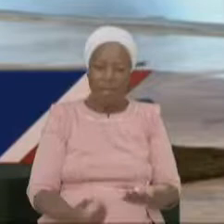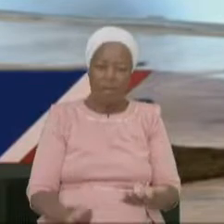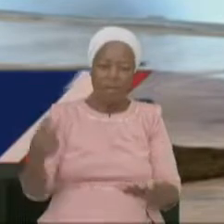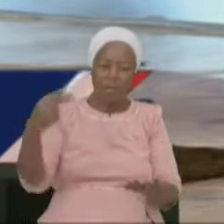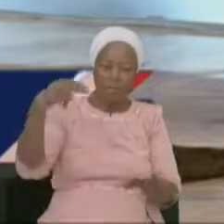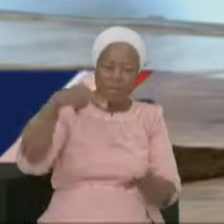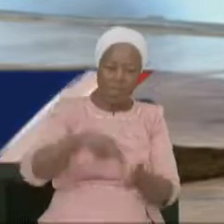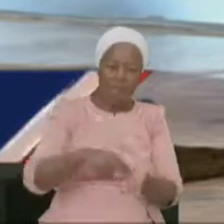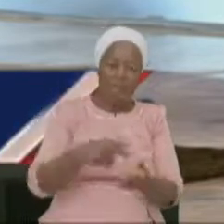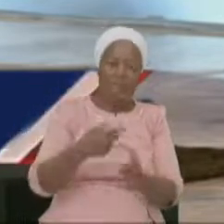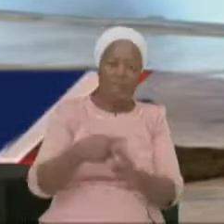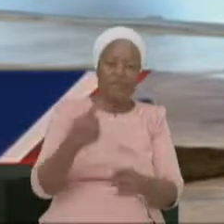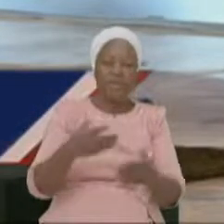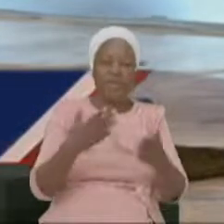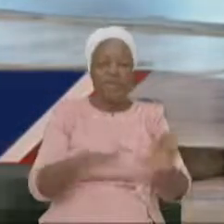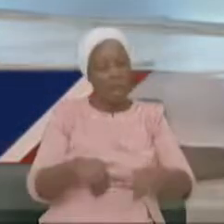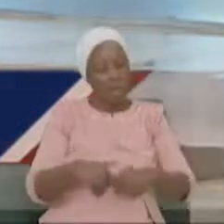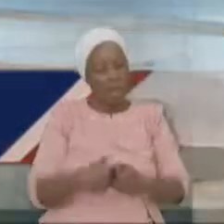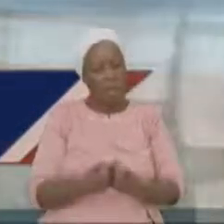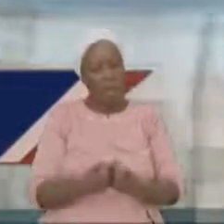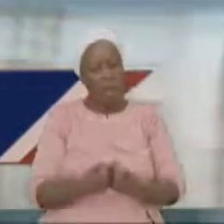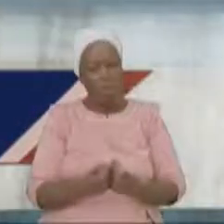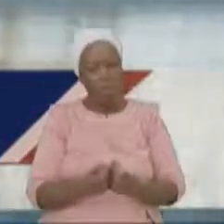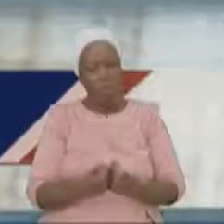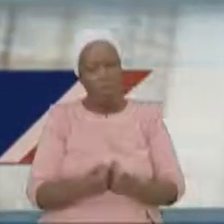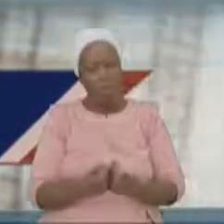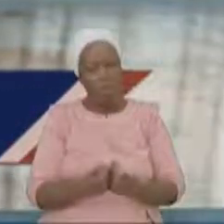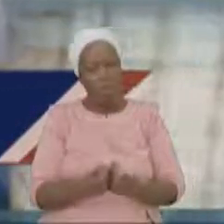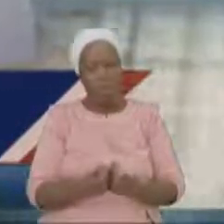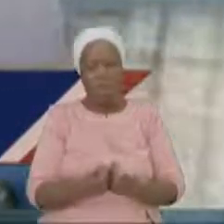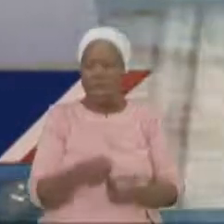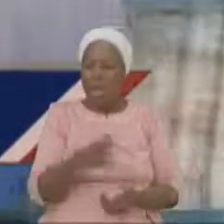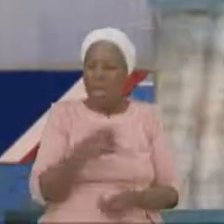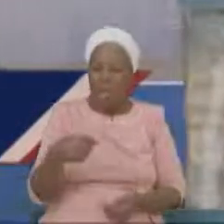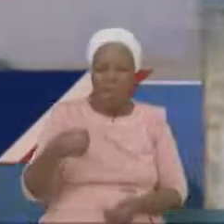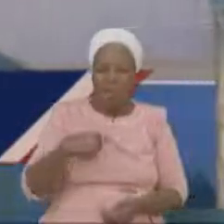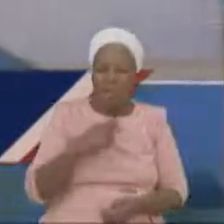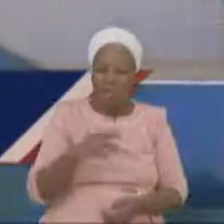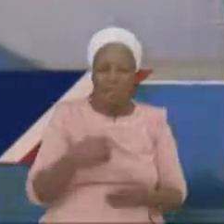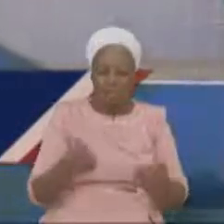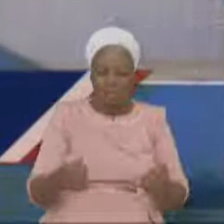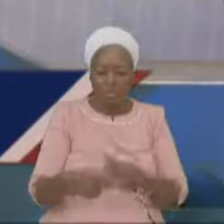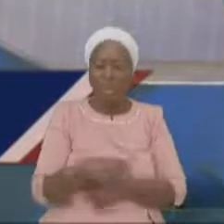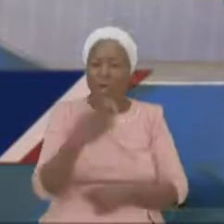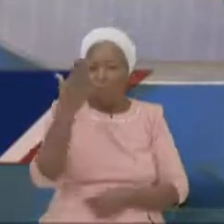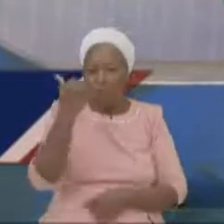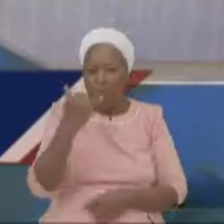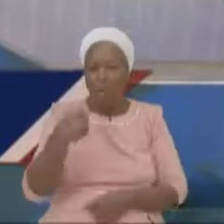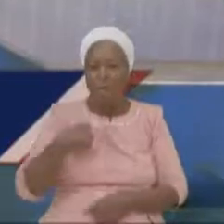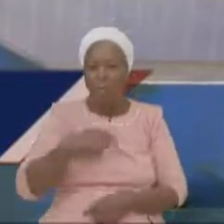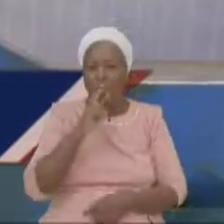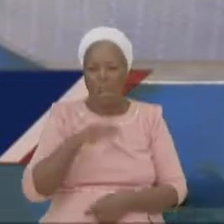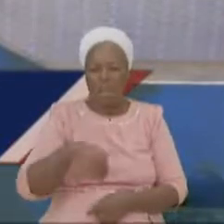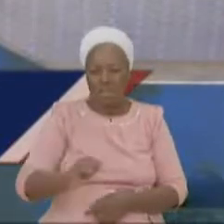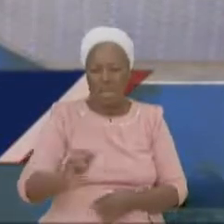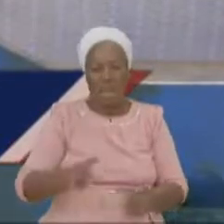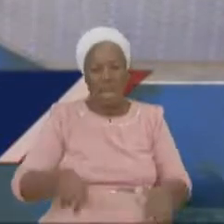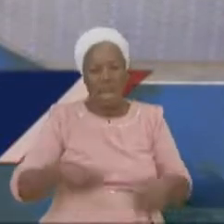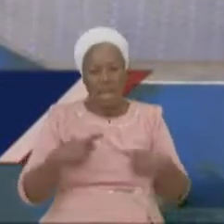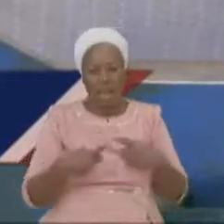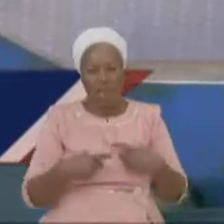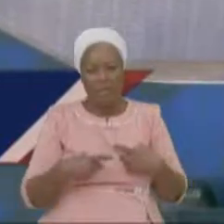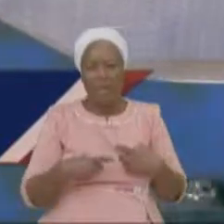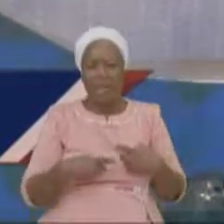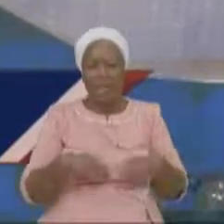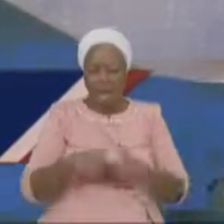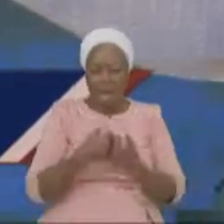dead. How can we today, while we're still alive, how can